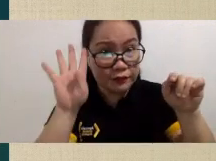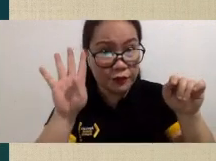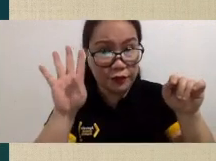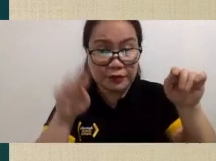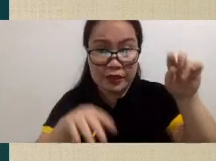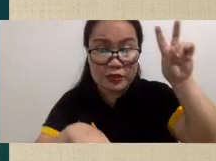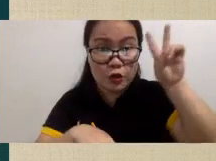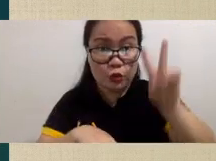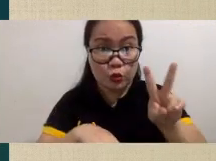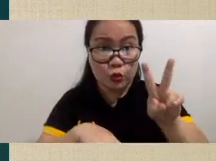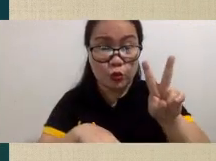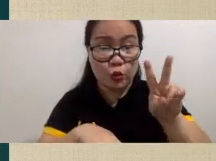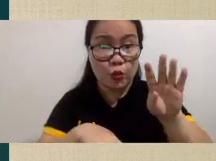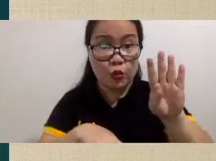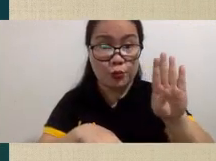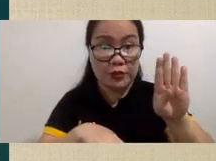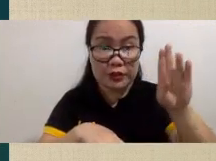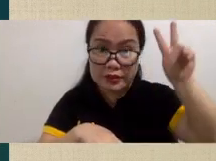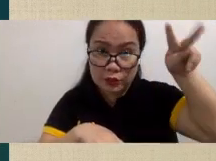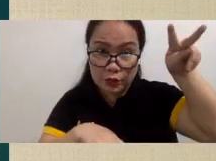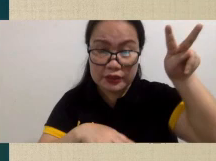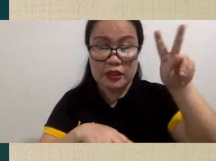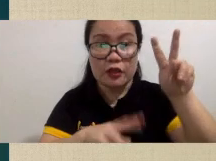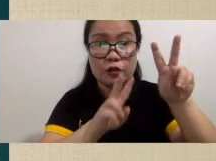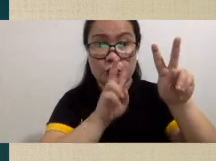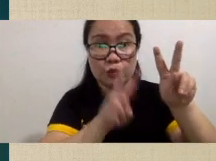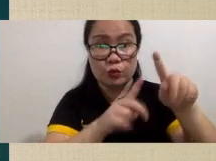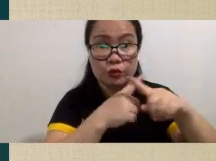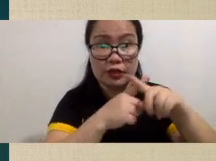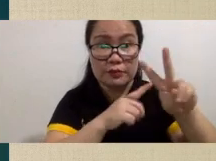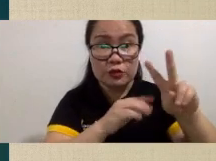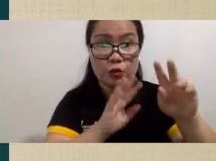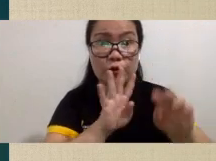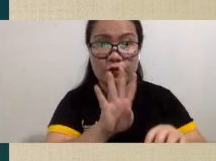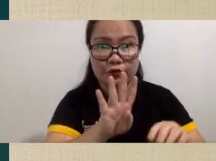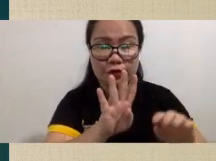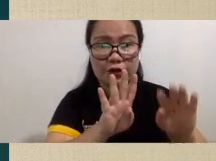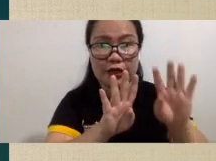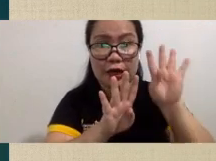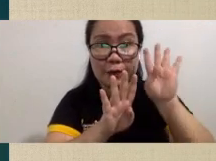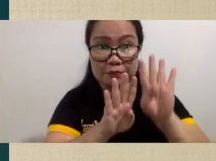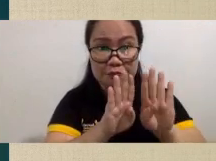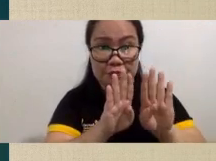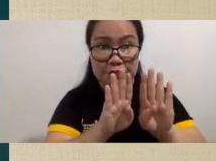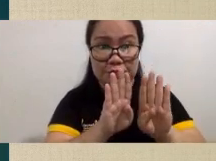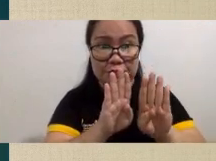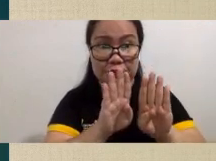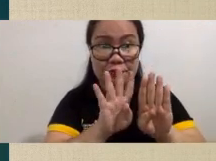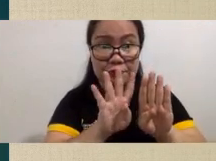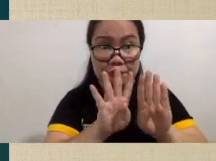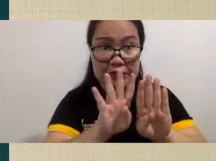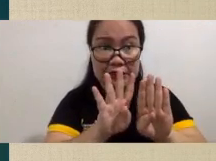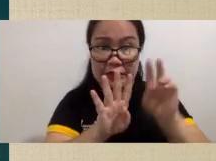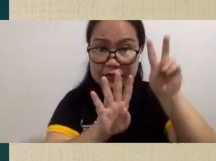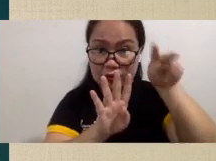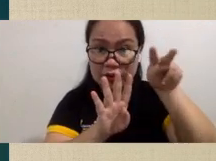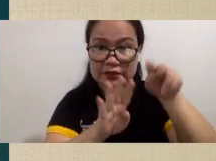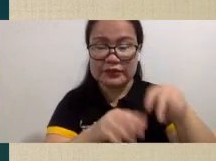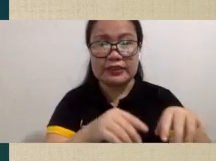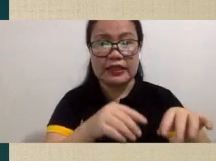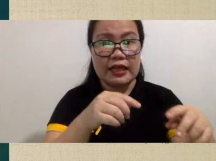squared, diba? So, 2 times 2 is 4, and then b squared, minus, ita-times natin ito si